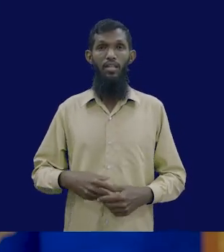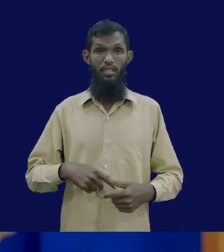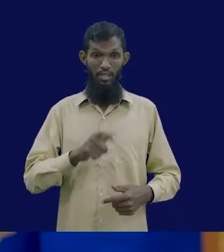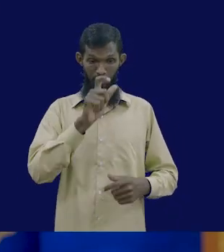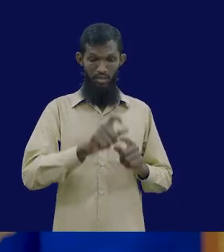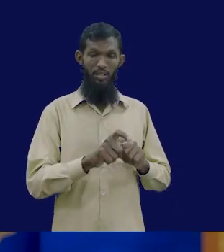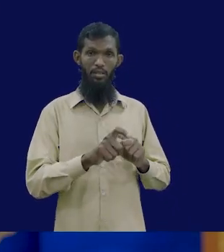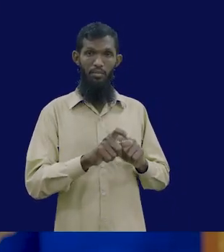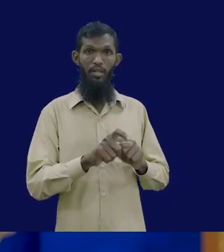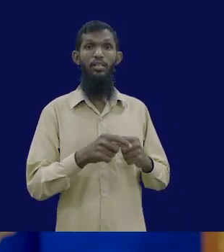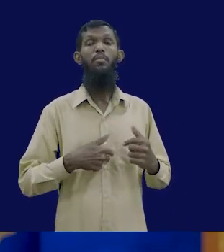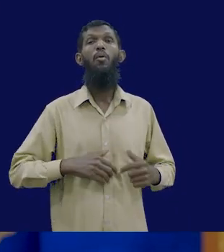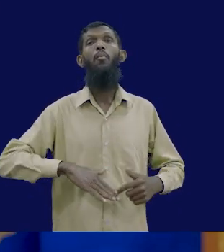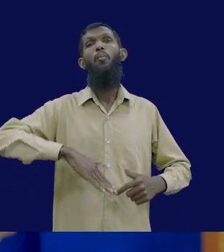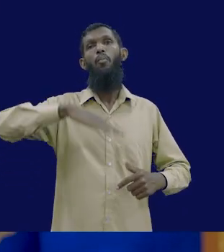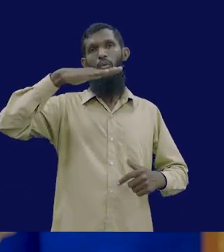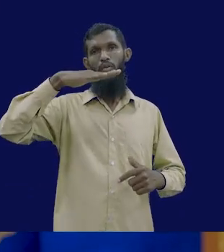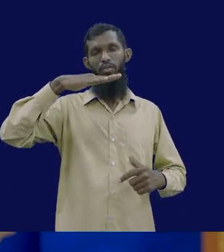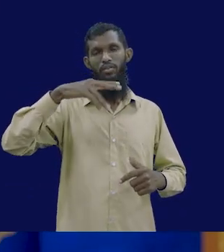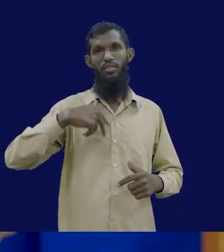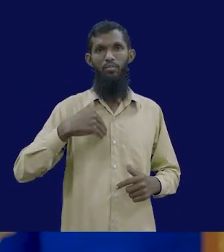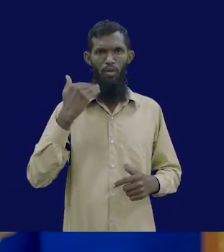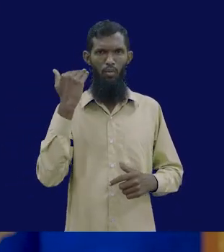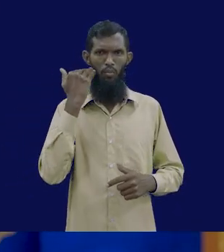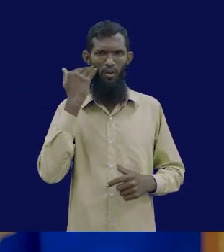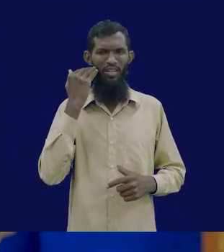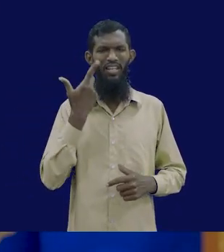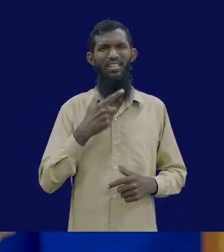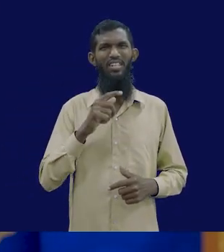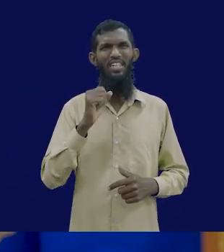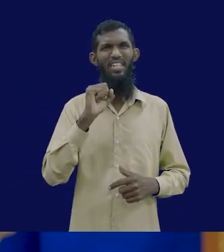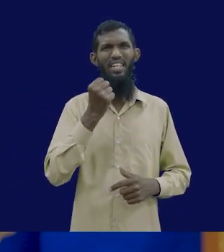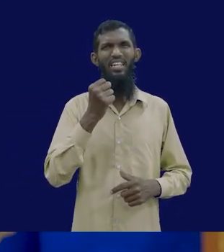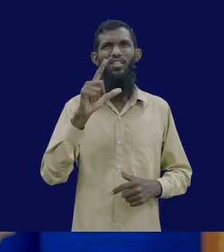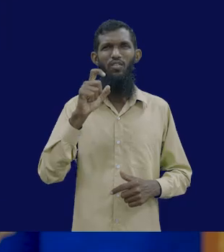is fasting must have attained the age of puberty.